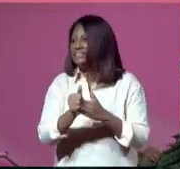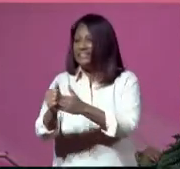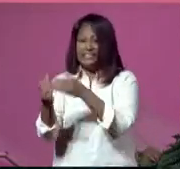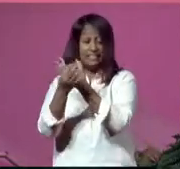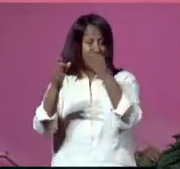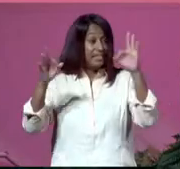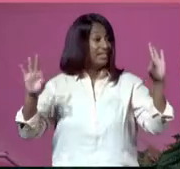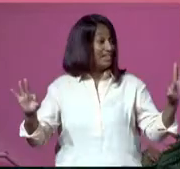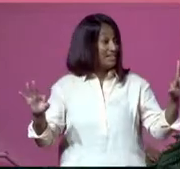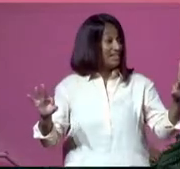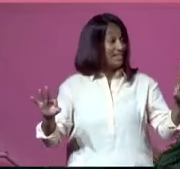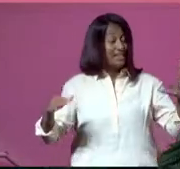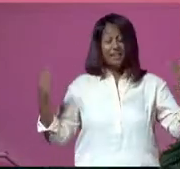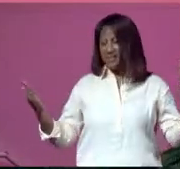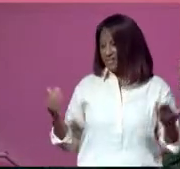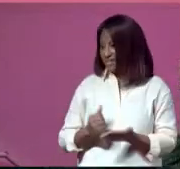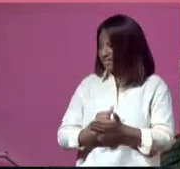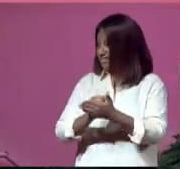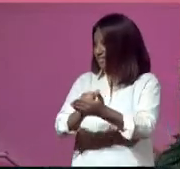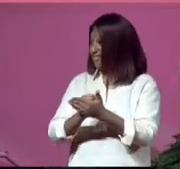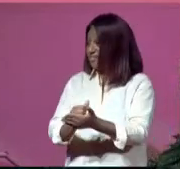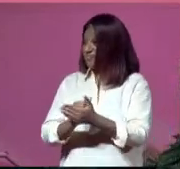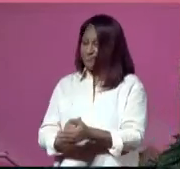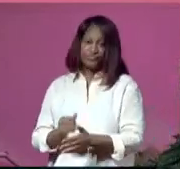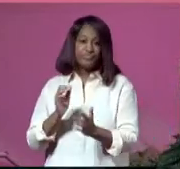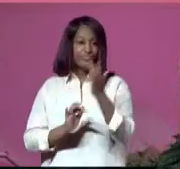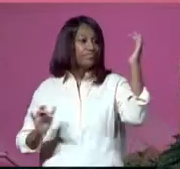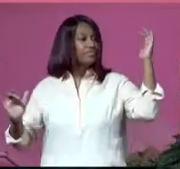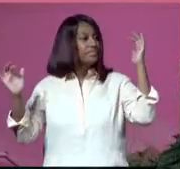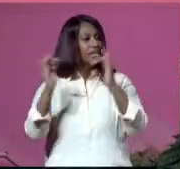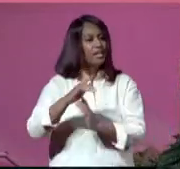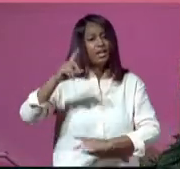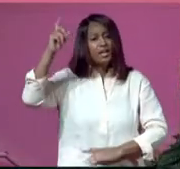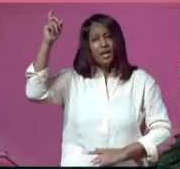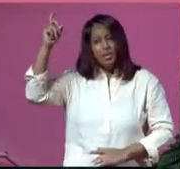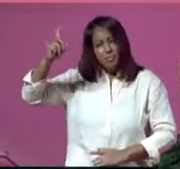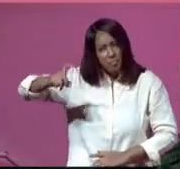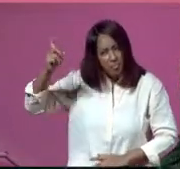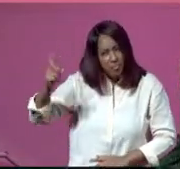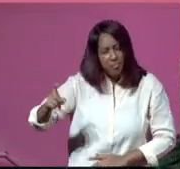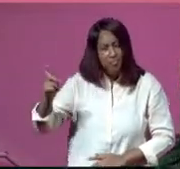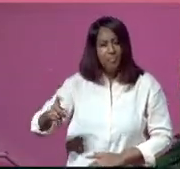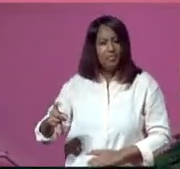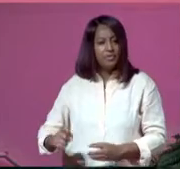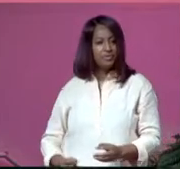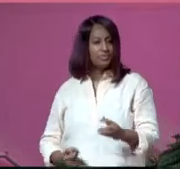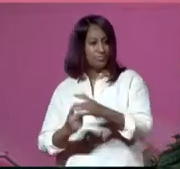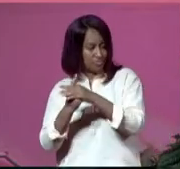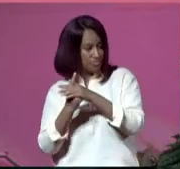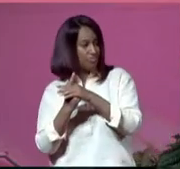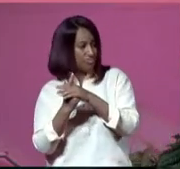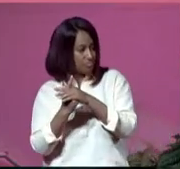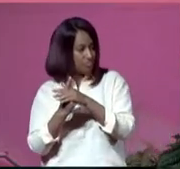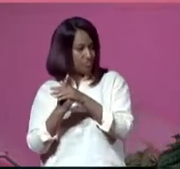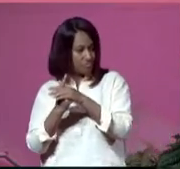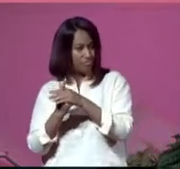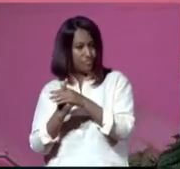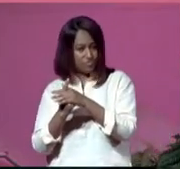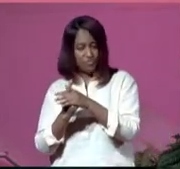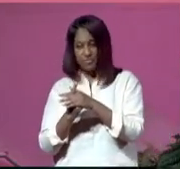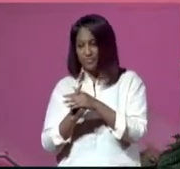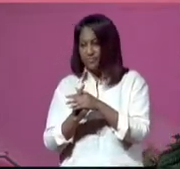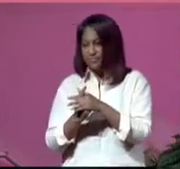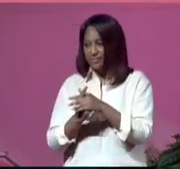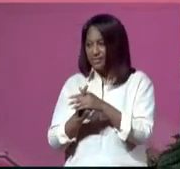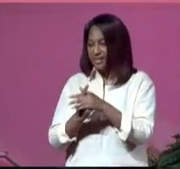God, I came to talk to somebody. It says that Jesus must needs, that's the way that King James puts it, must needs go through